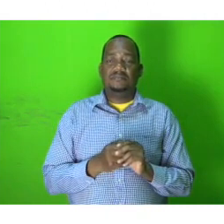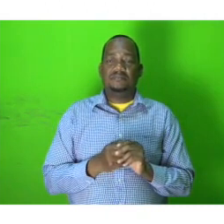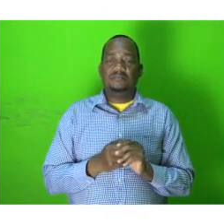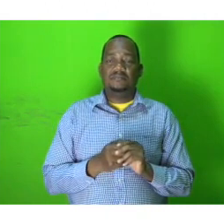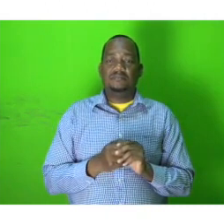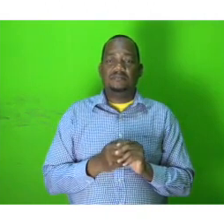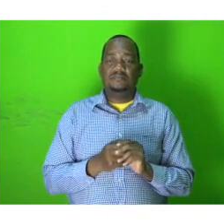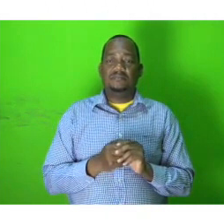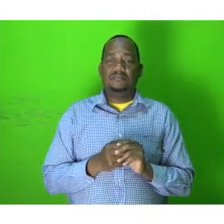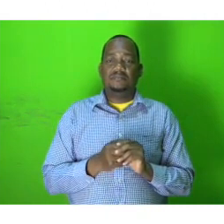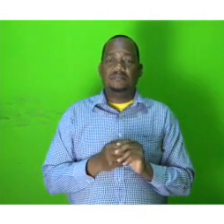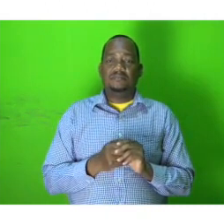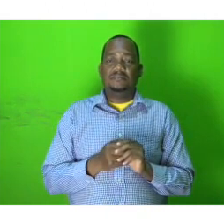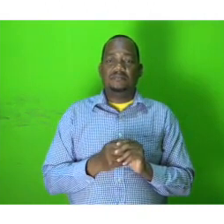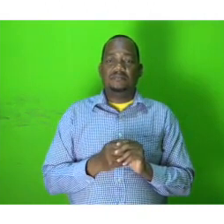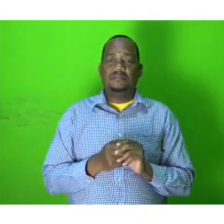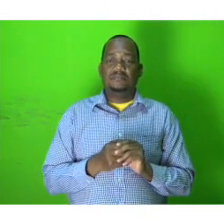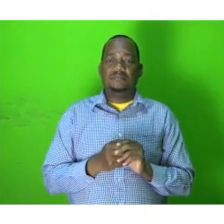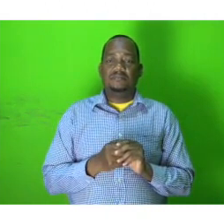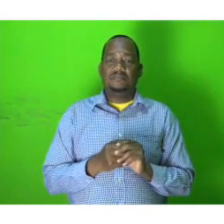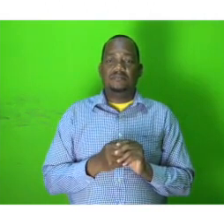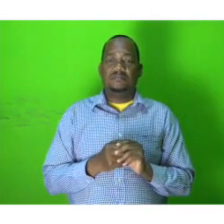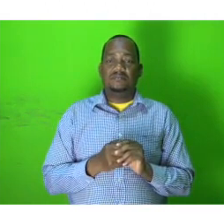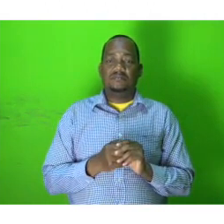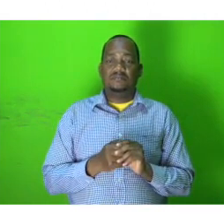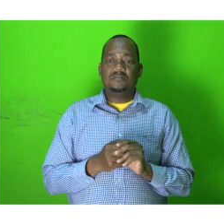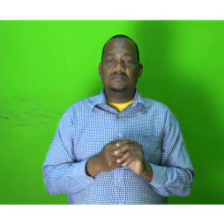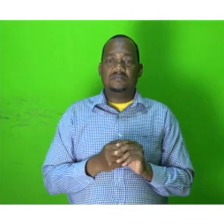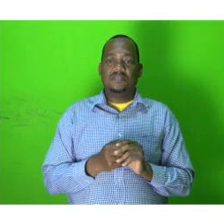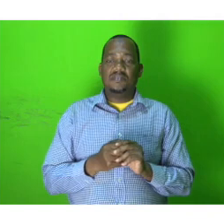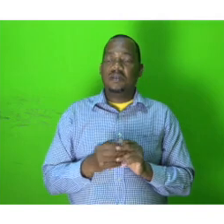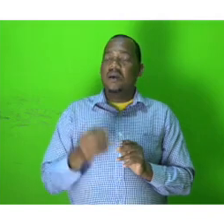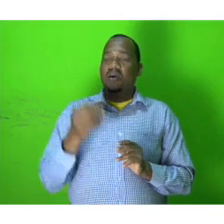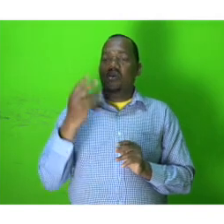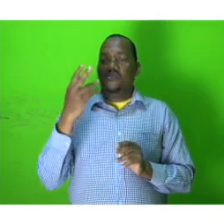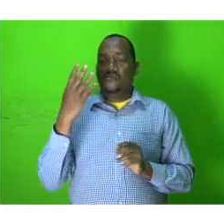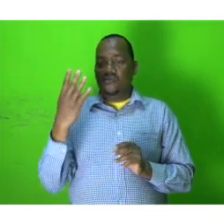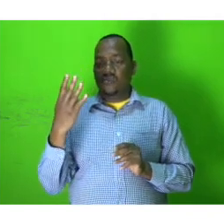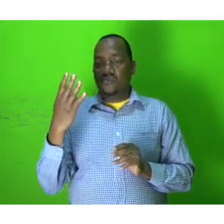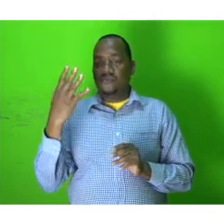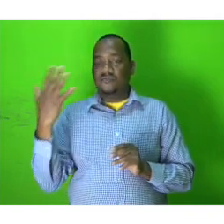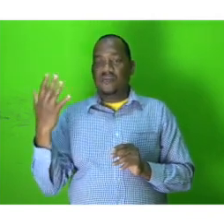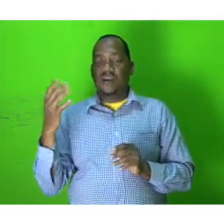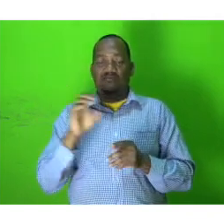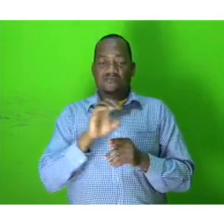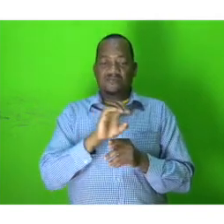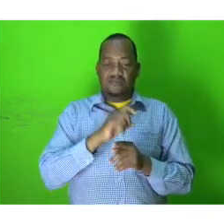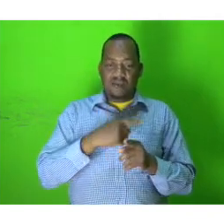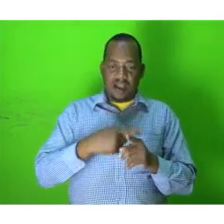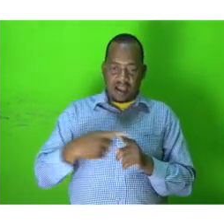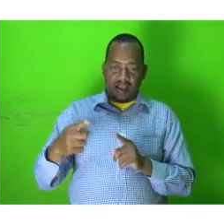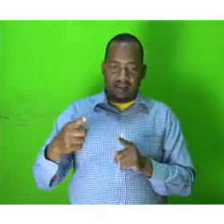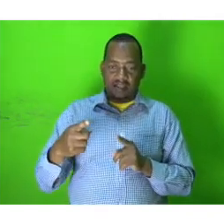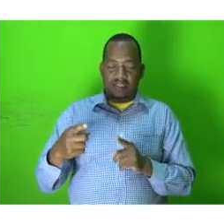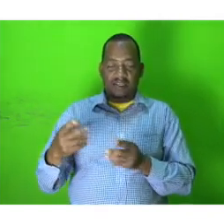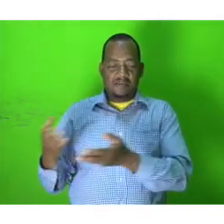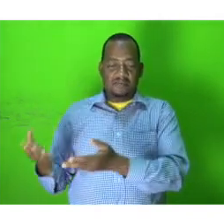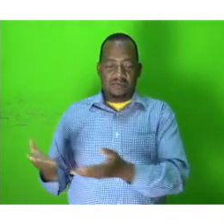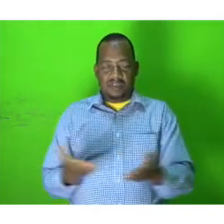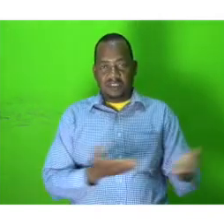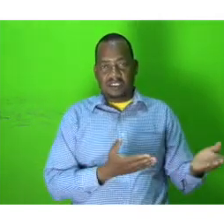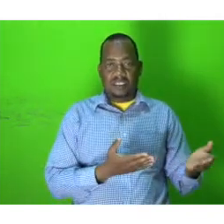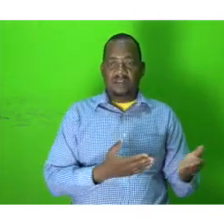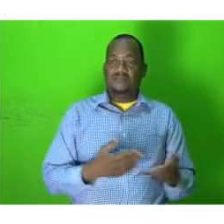24th April 2009. You add here that 4,500 is you